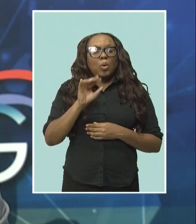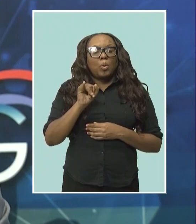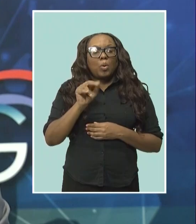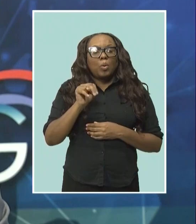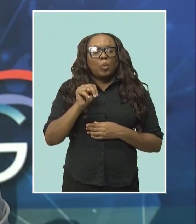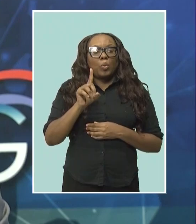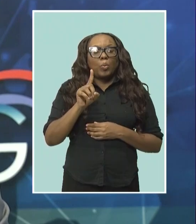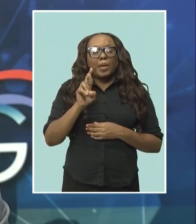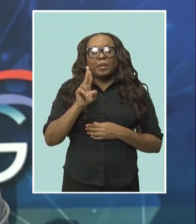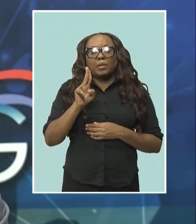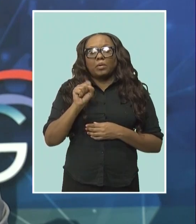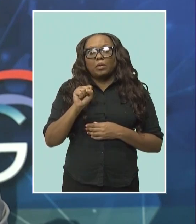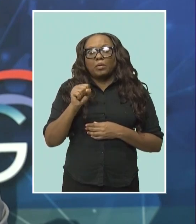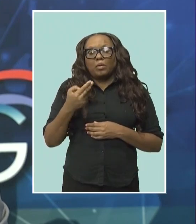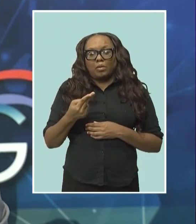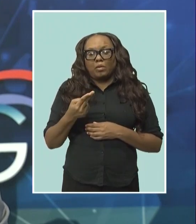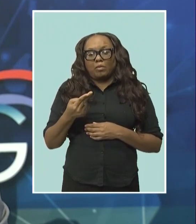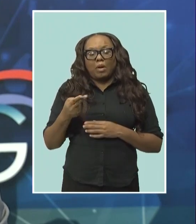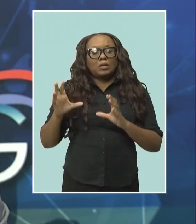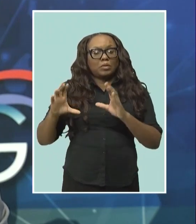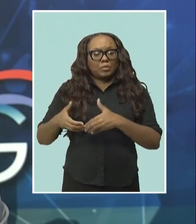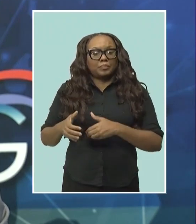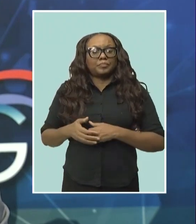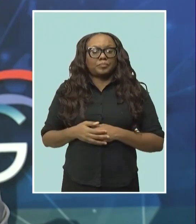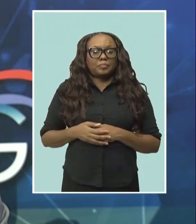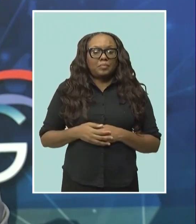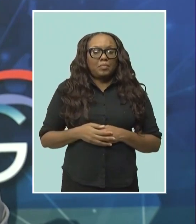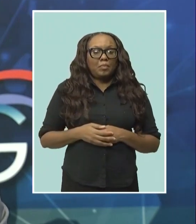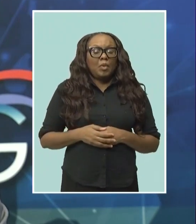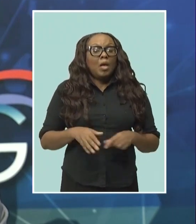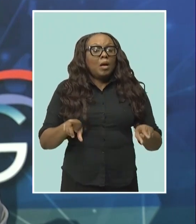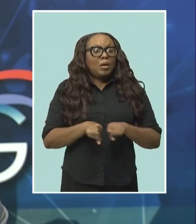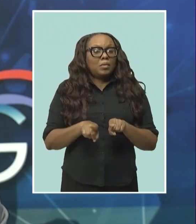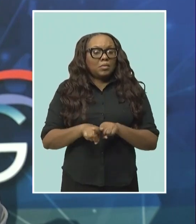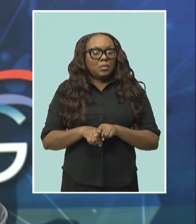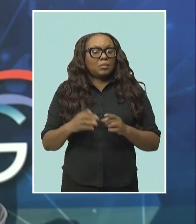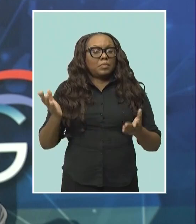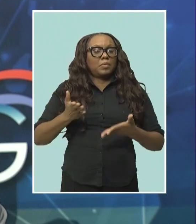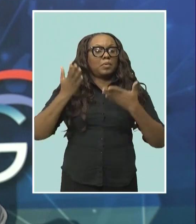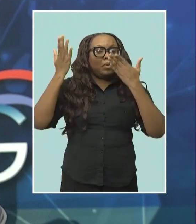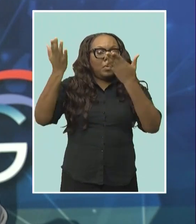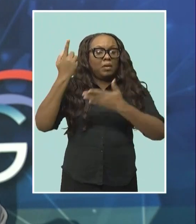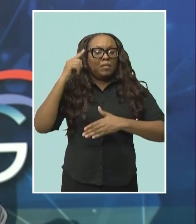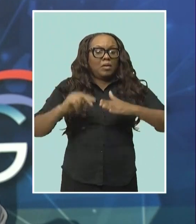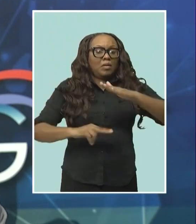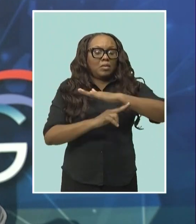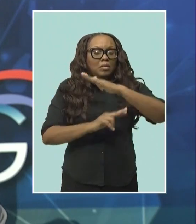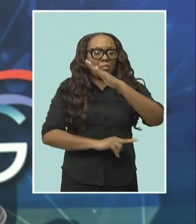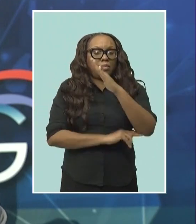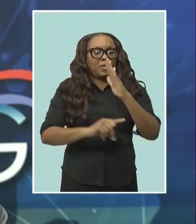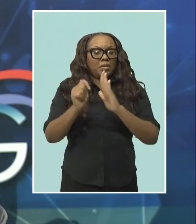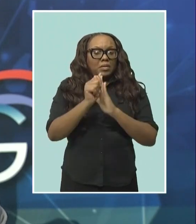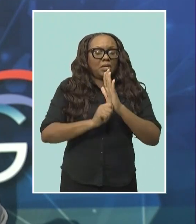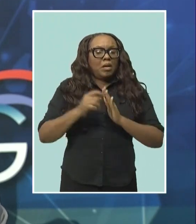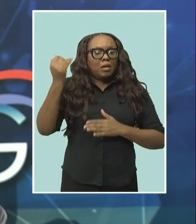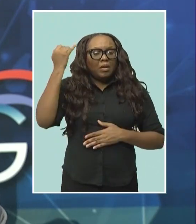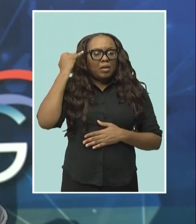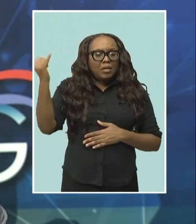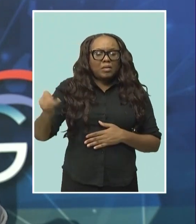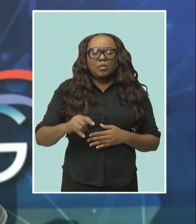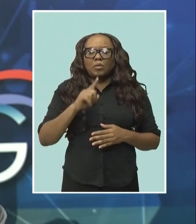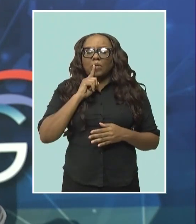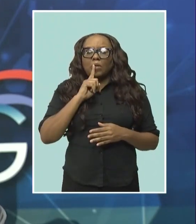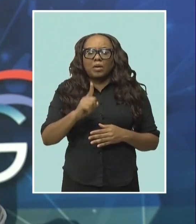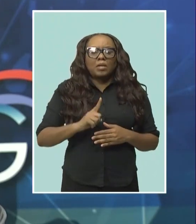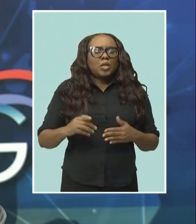And we are also hearing tonight that proposals put forward under the Bridgetown initiative have breathed new life into the global debate on